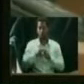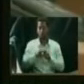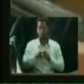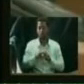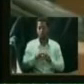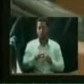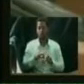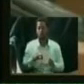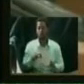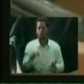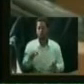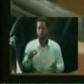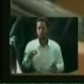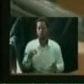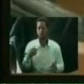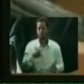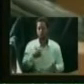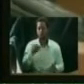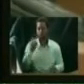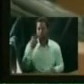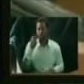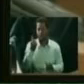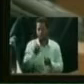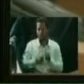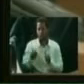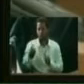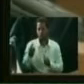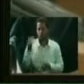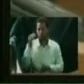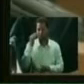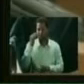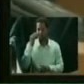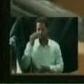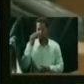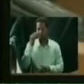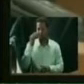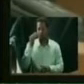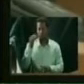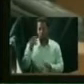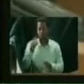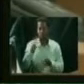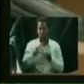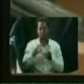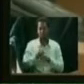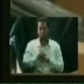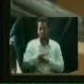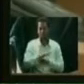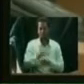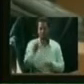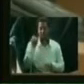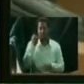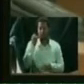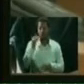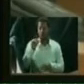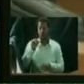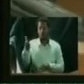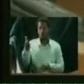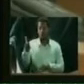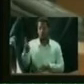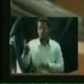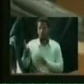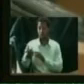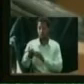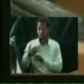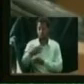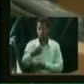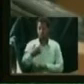think everyone knows that the message is sent. If the next one comes through, vote it down. It's going to come